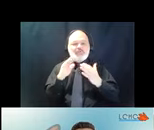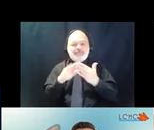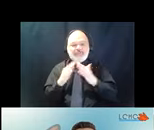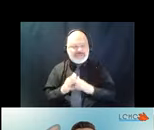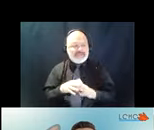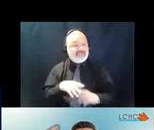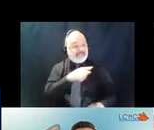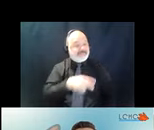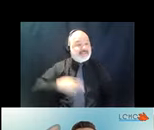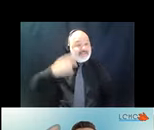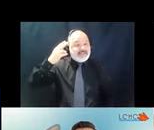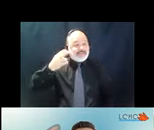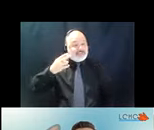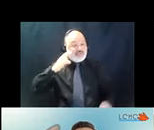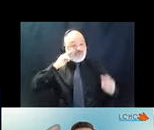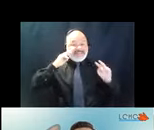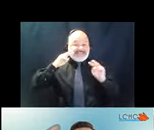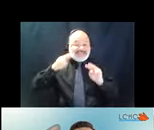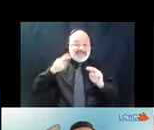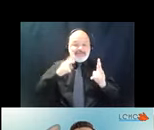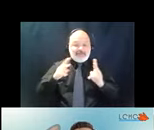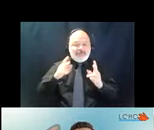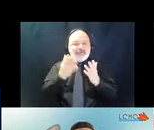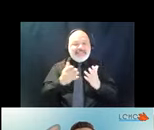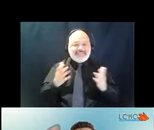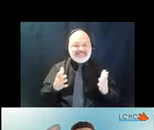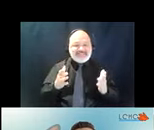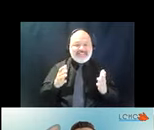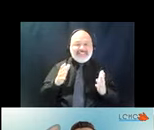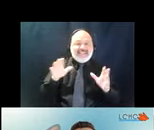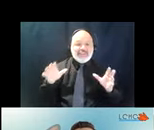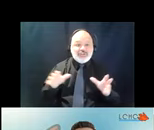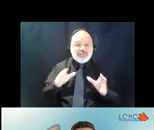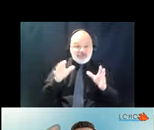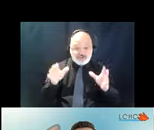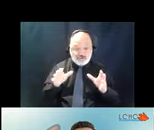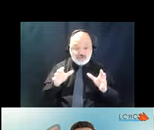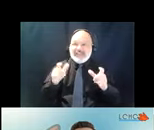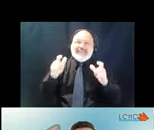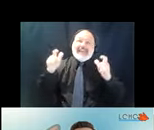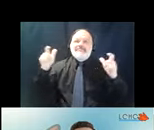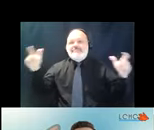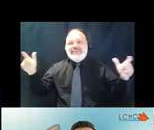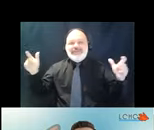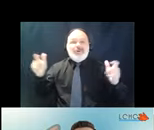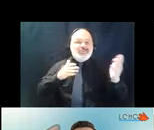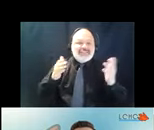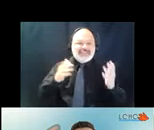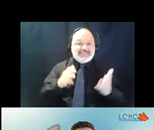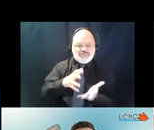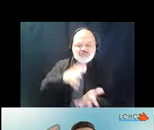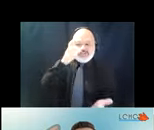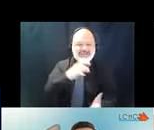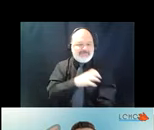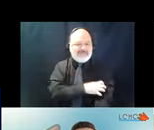History will judge societies and governments and their institutions, not by how big they are or how well they serve the rich and the powerful,